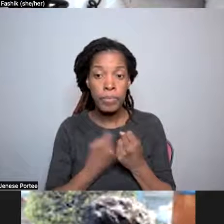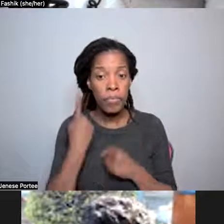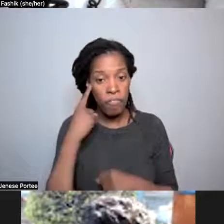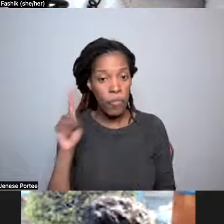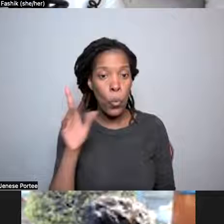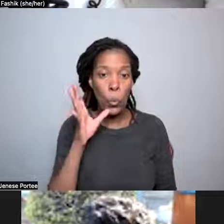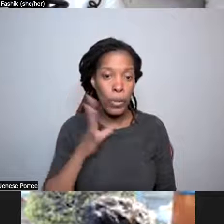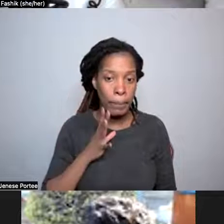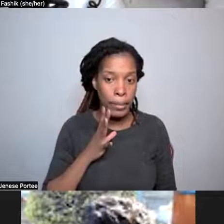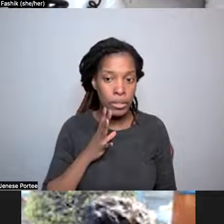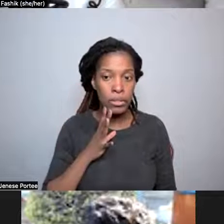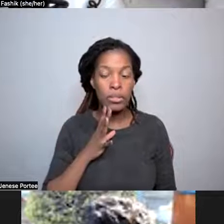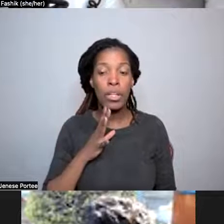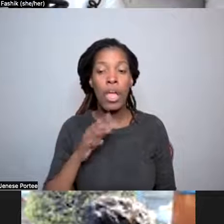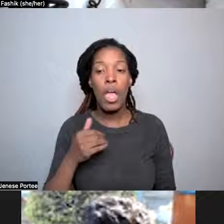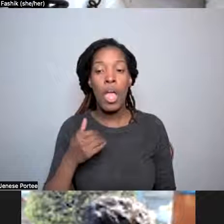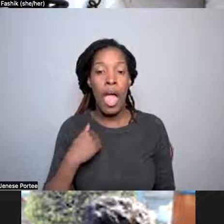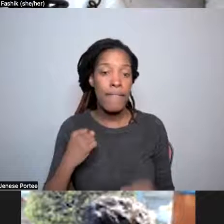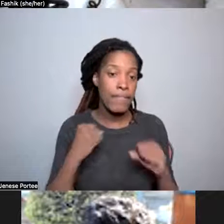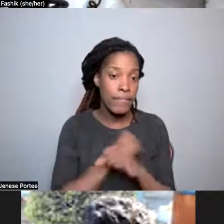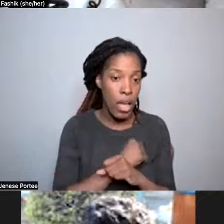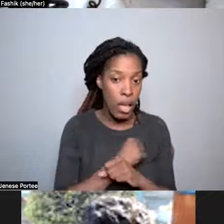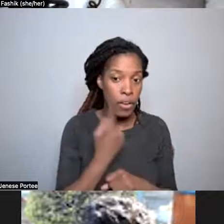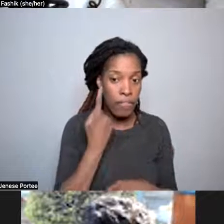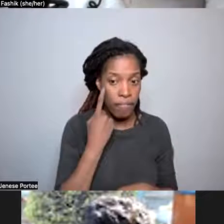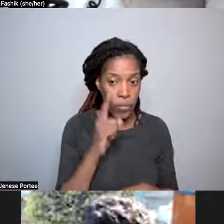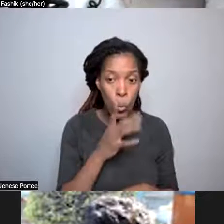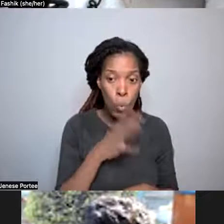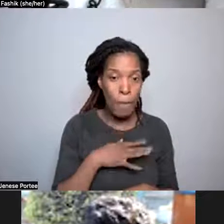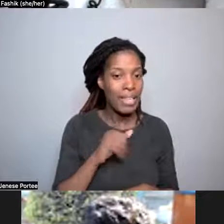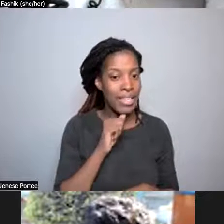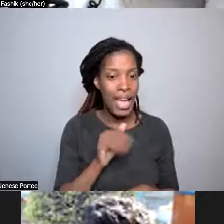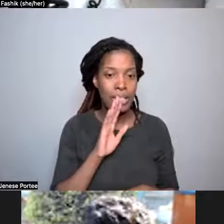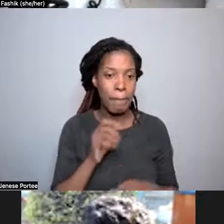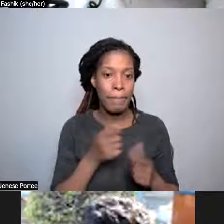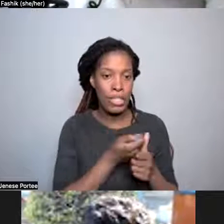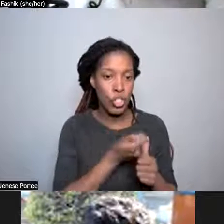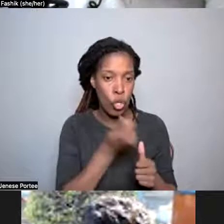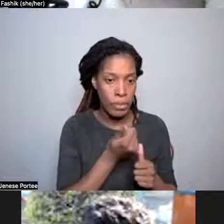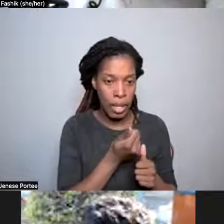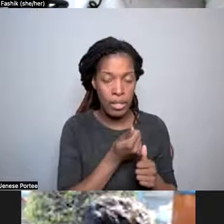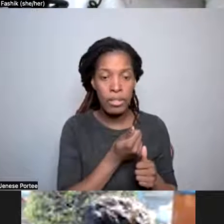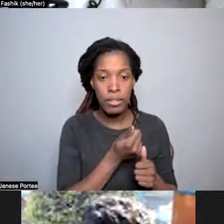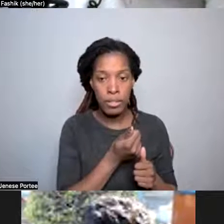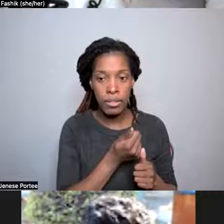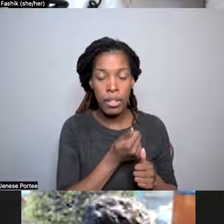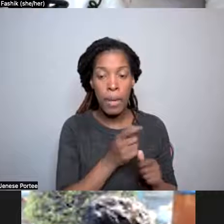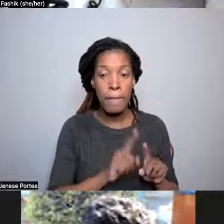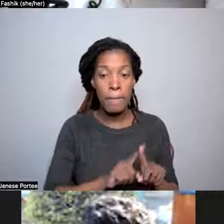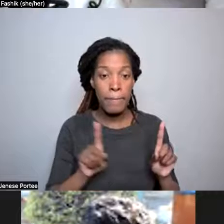women forefront. I fight for women not to be circumcised, but